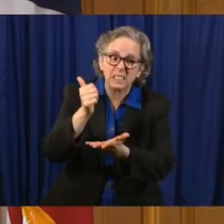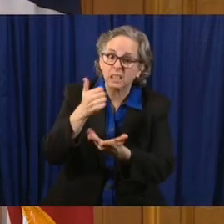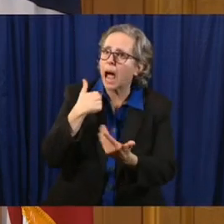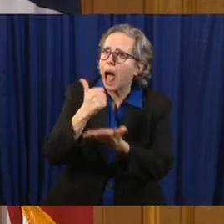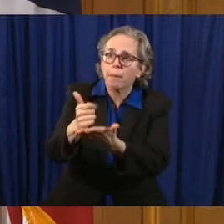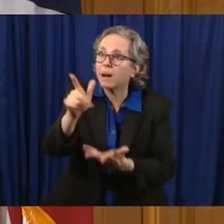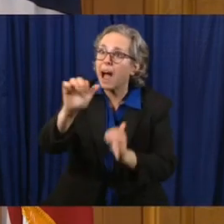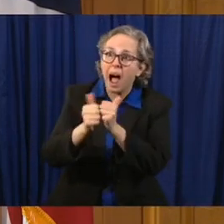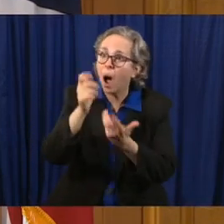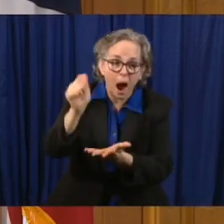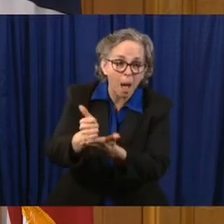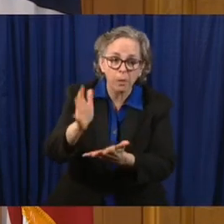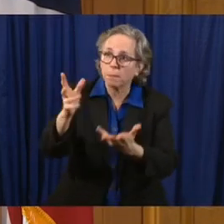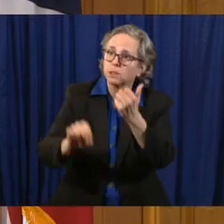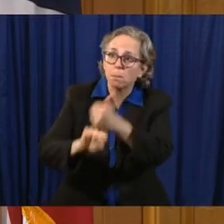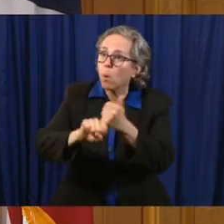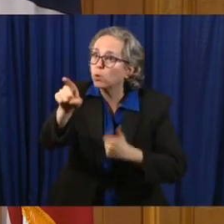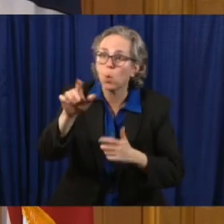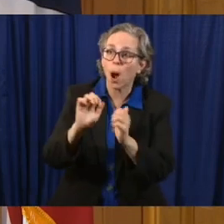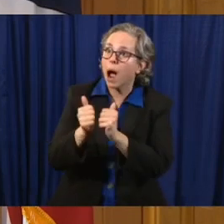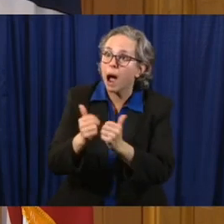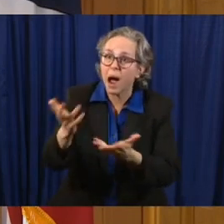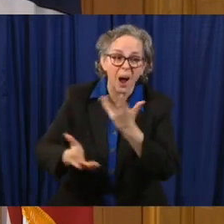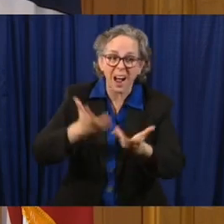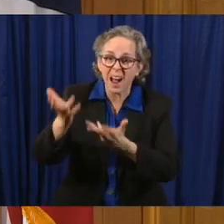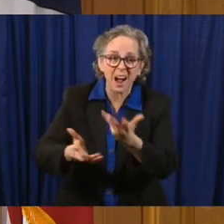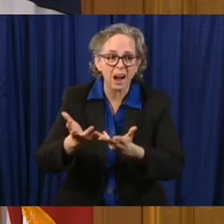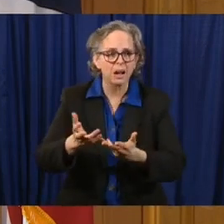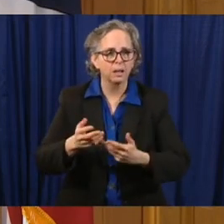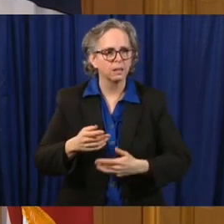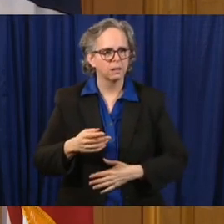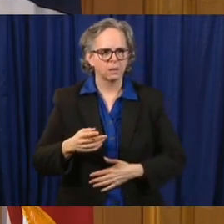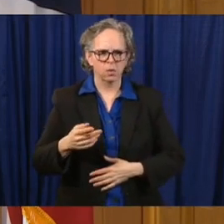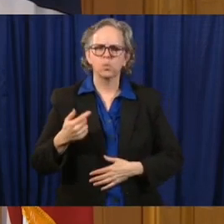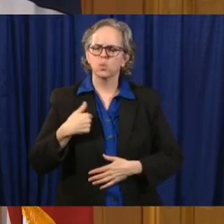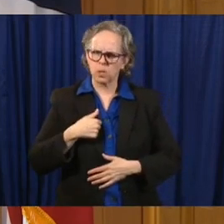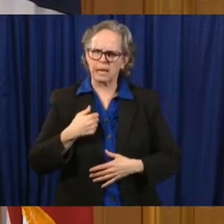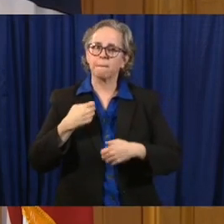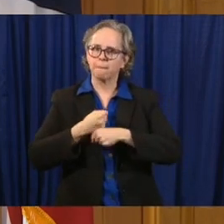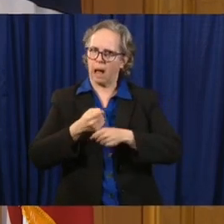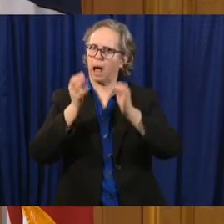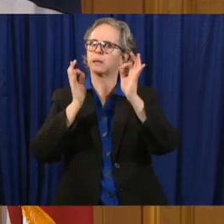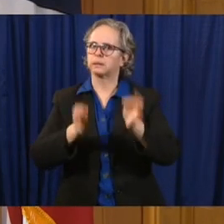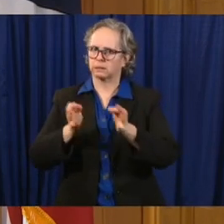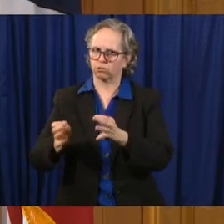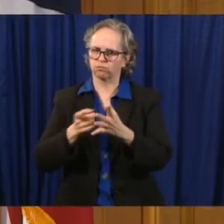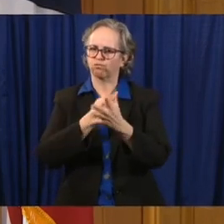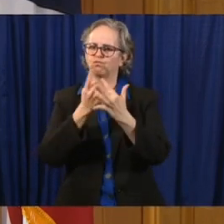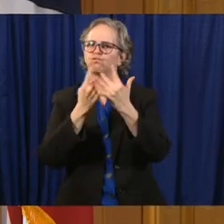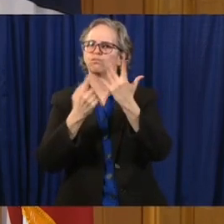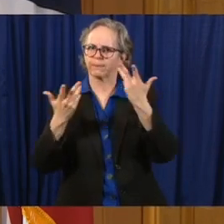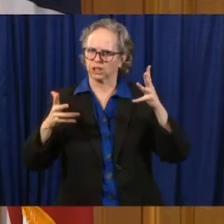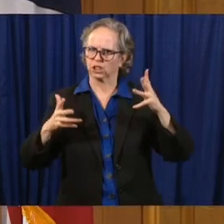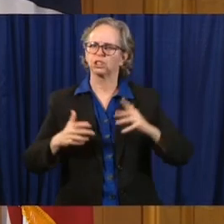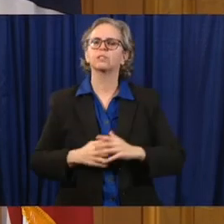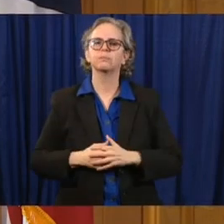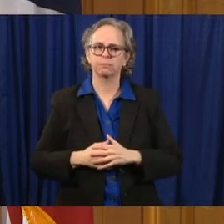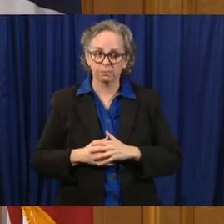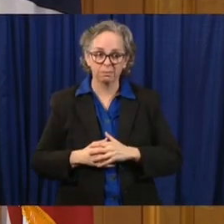to give you what you need? We made a decision to have complete